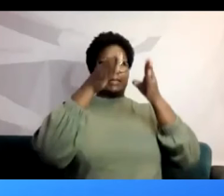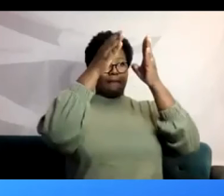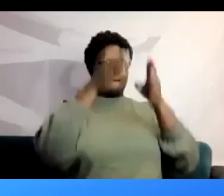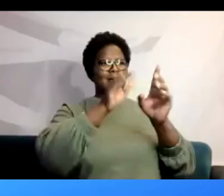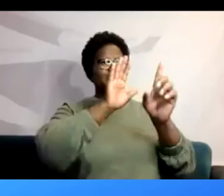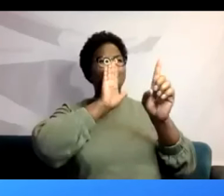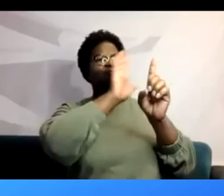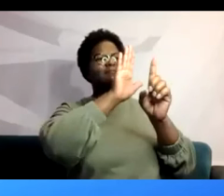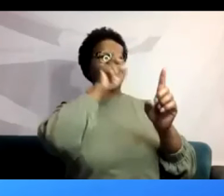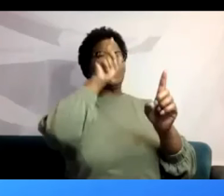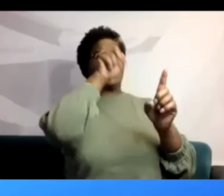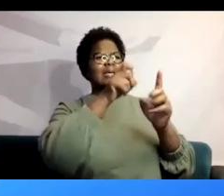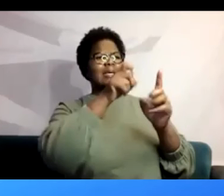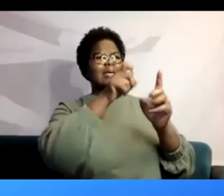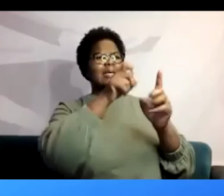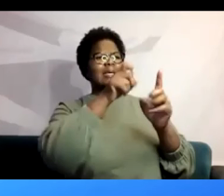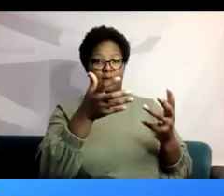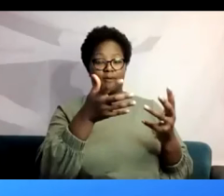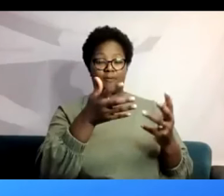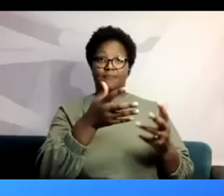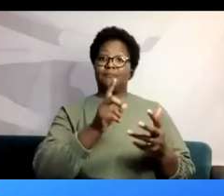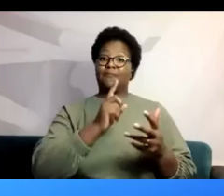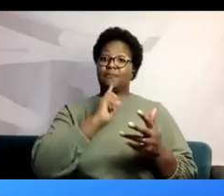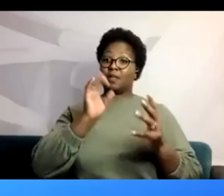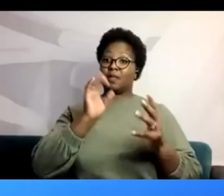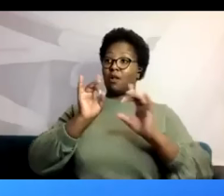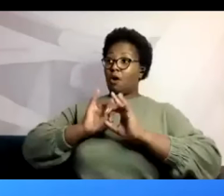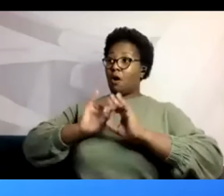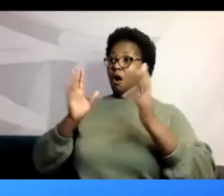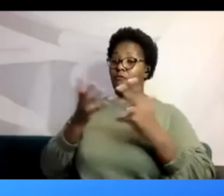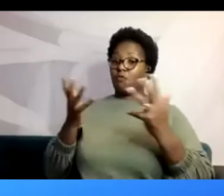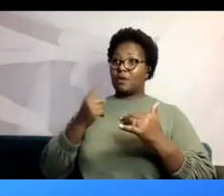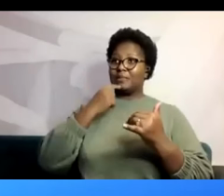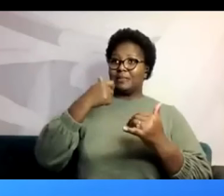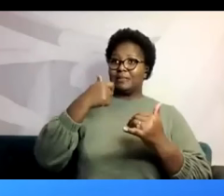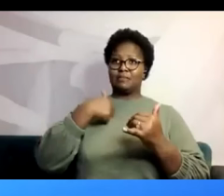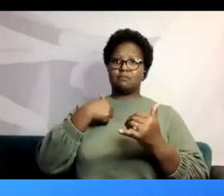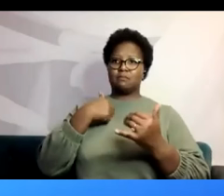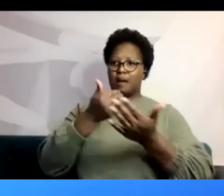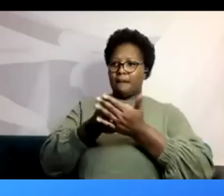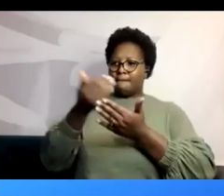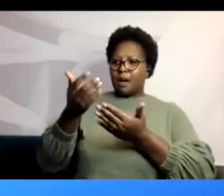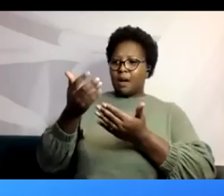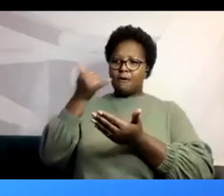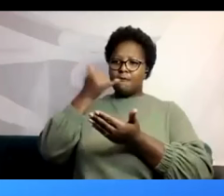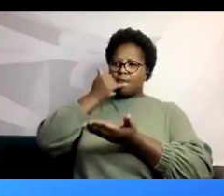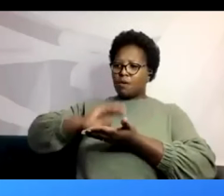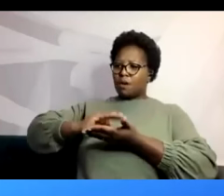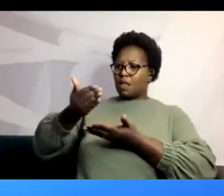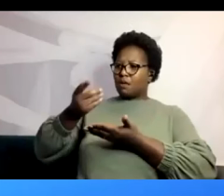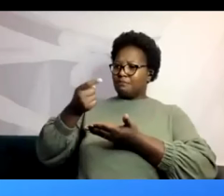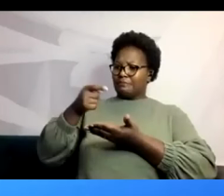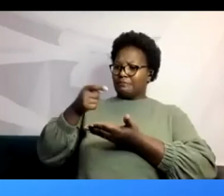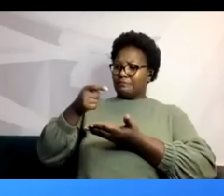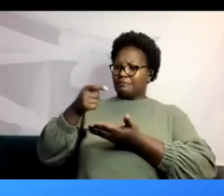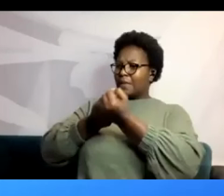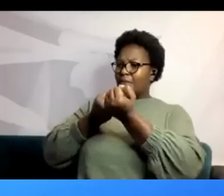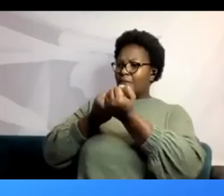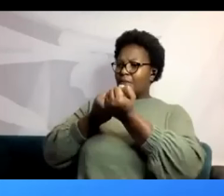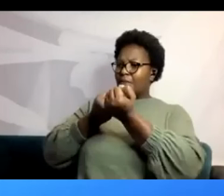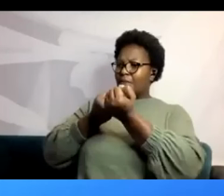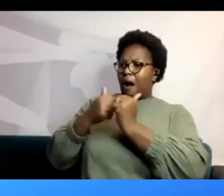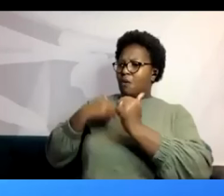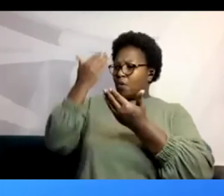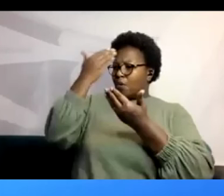is worse than purchasing a device that the person needs assistance with and supporters do not know how to help. With proper